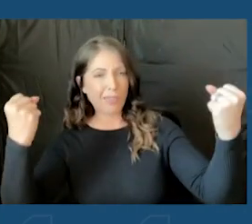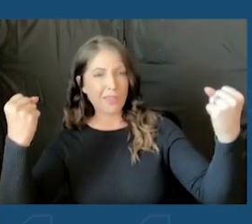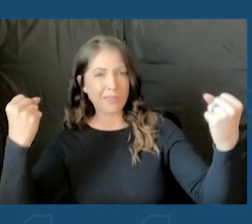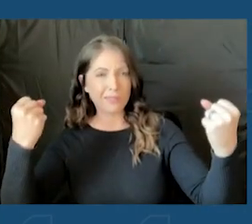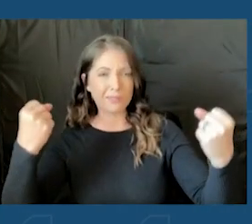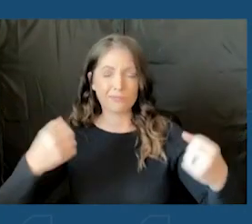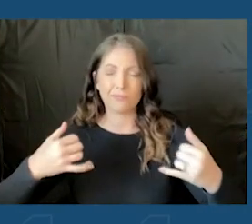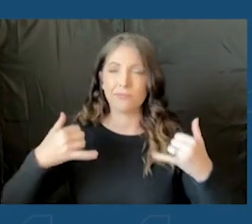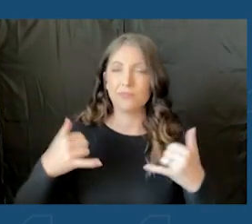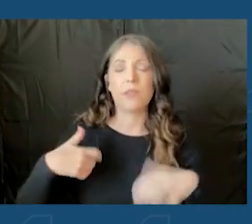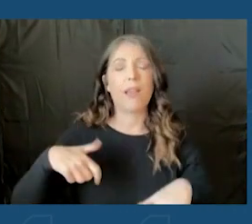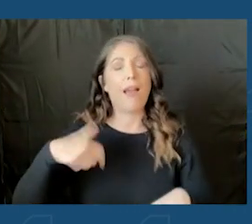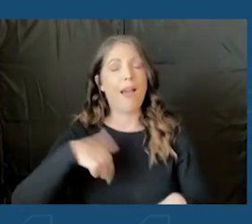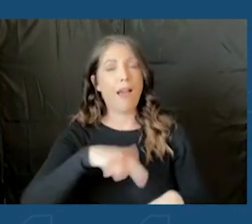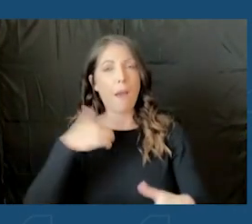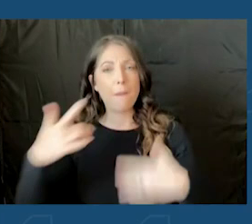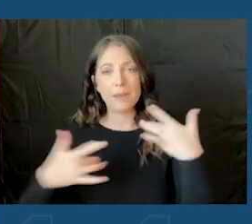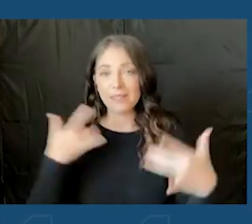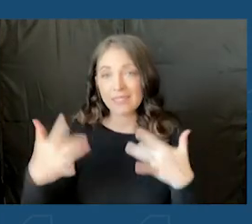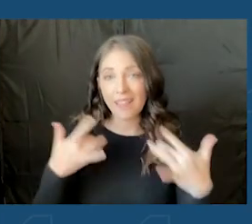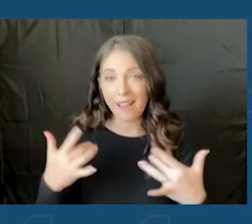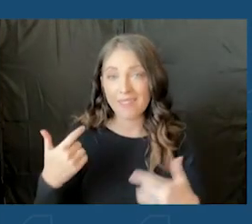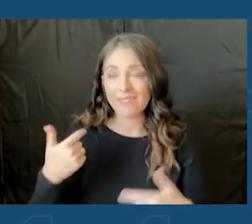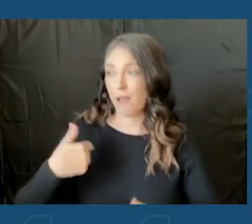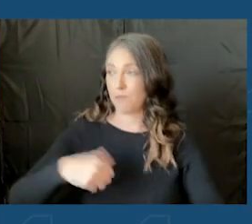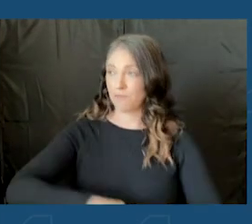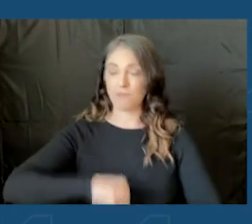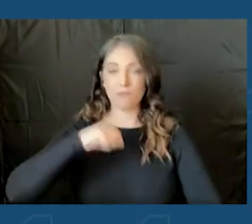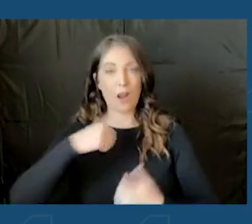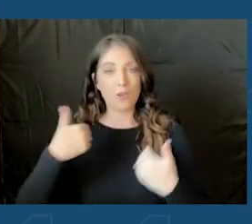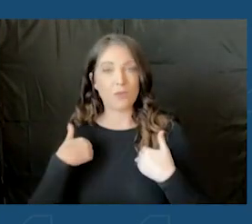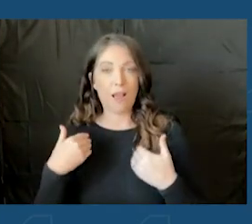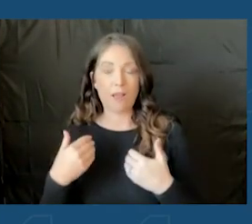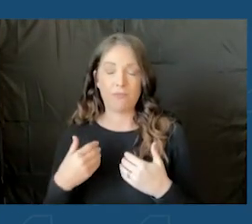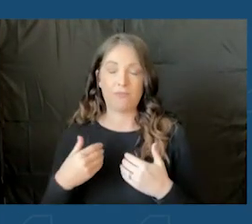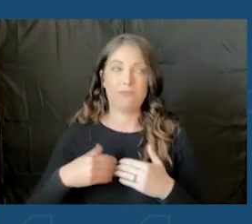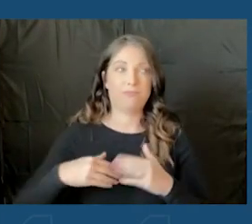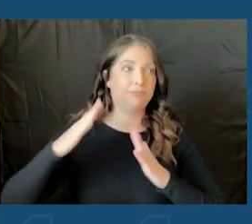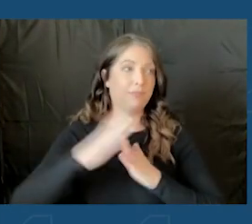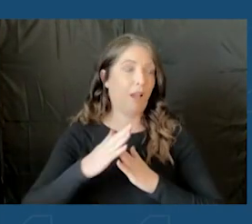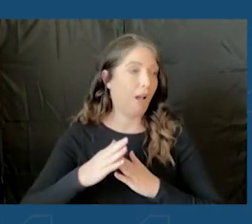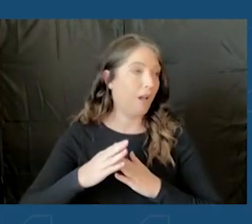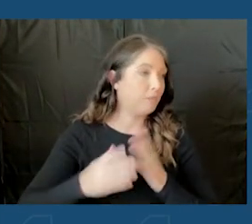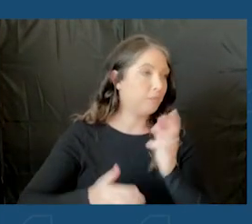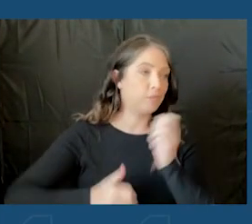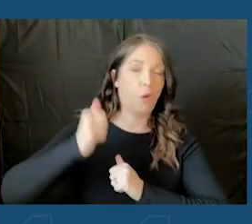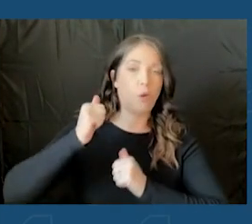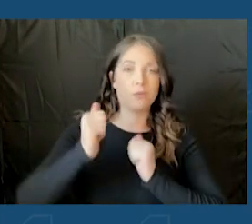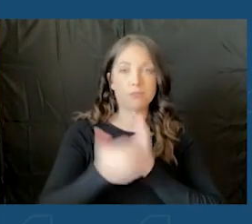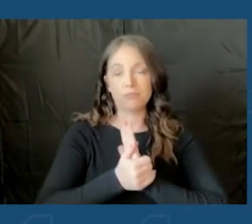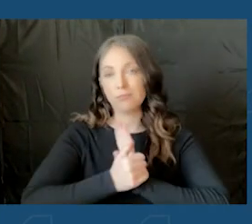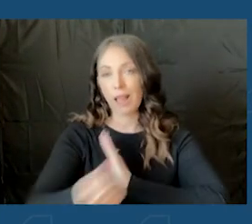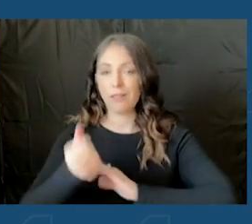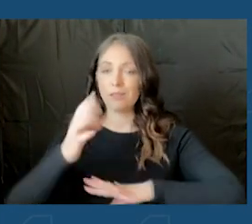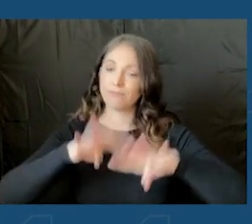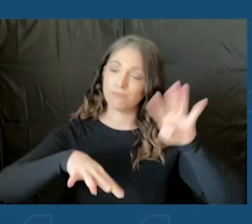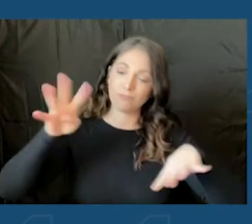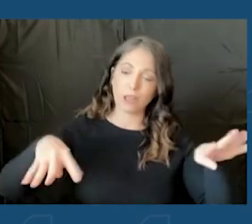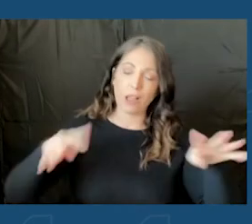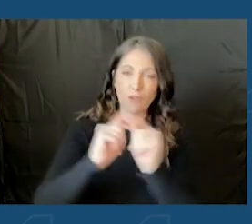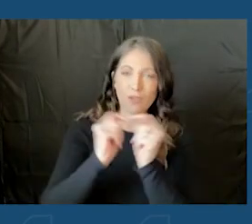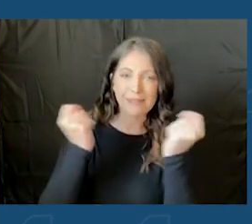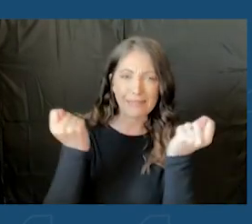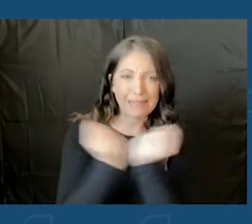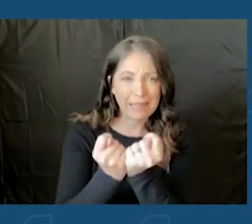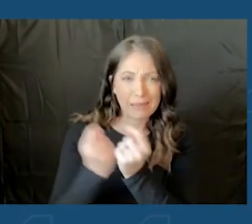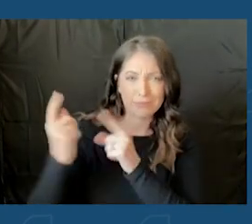and again, I'm so proud of having the most talented, diverse team ever assembled in state government, and we're